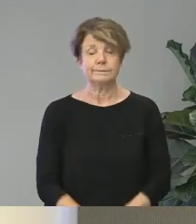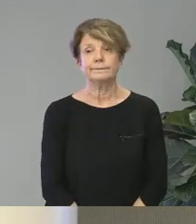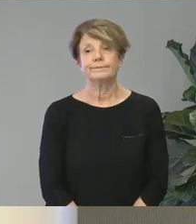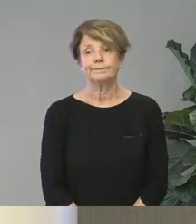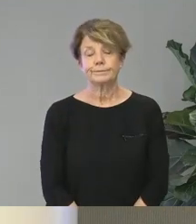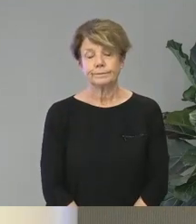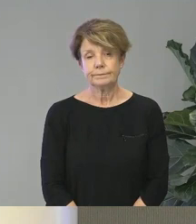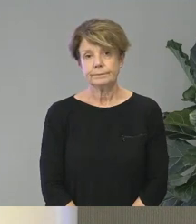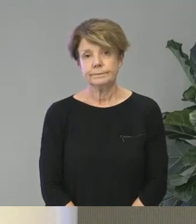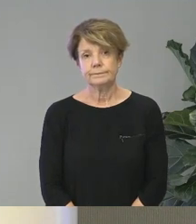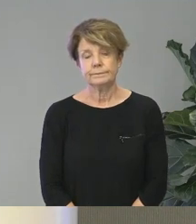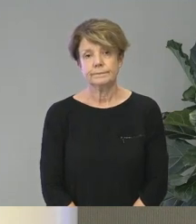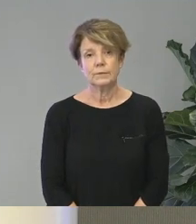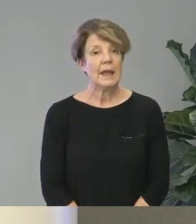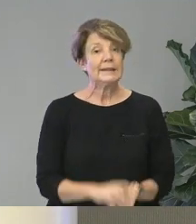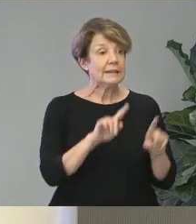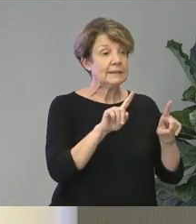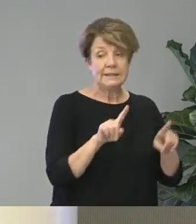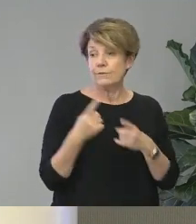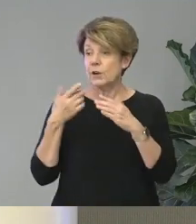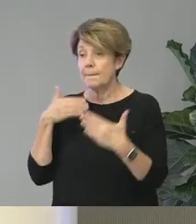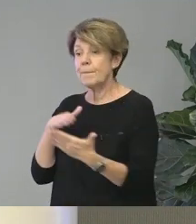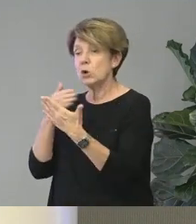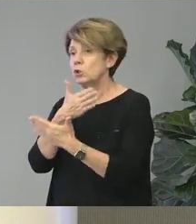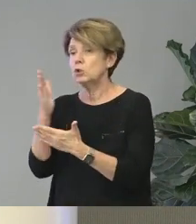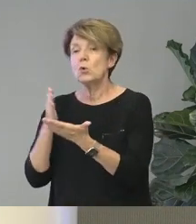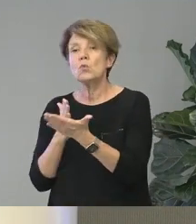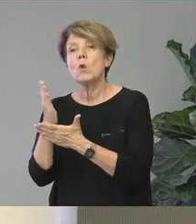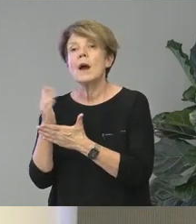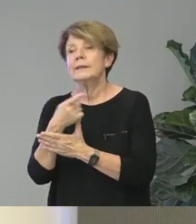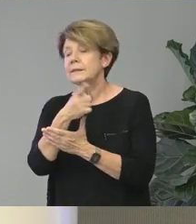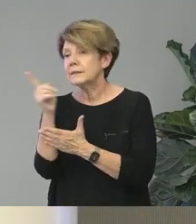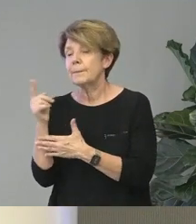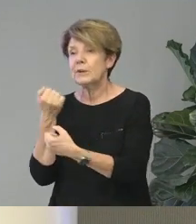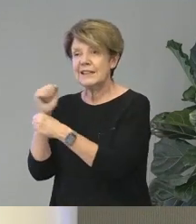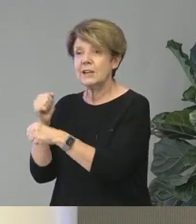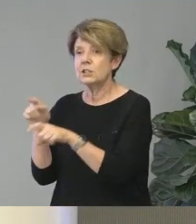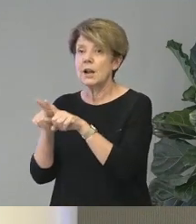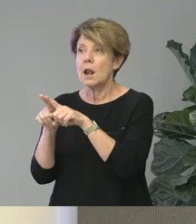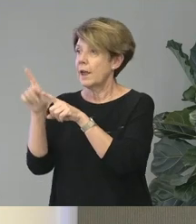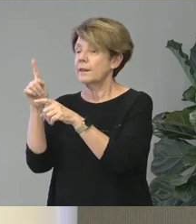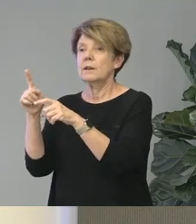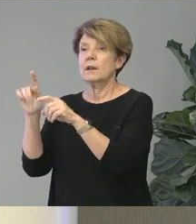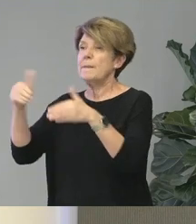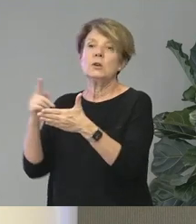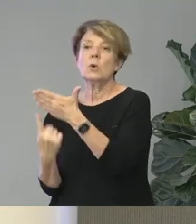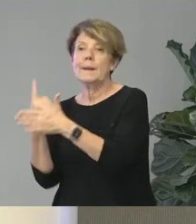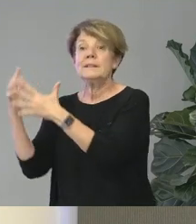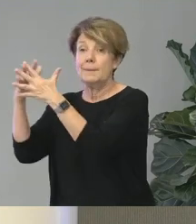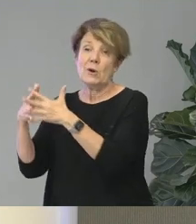an entirely different approach to rights protections from jurisdictions such as the United States of America.